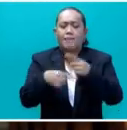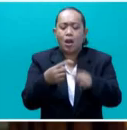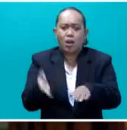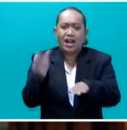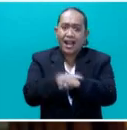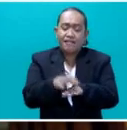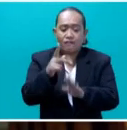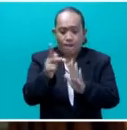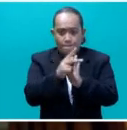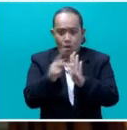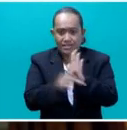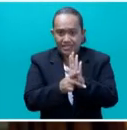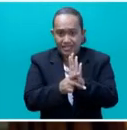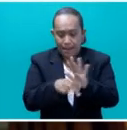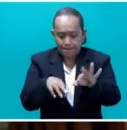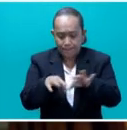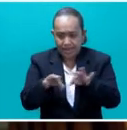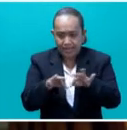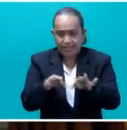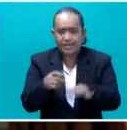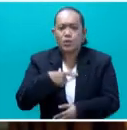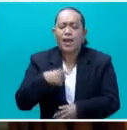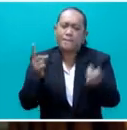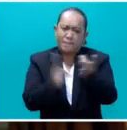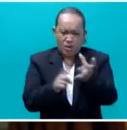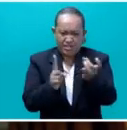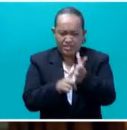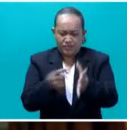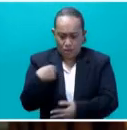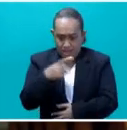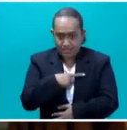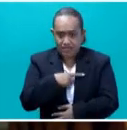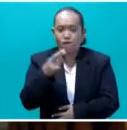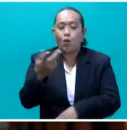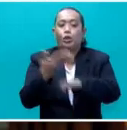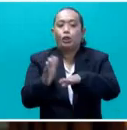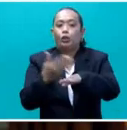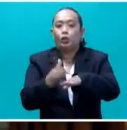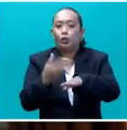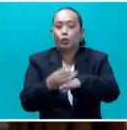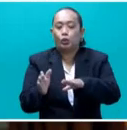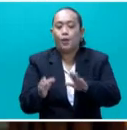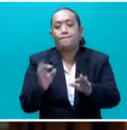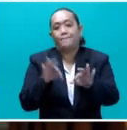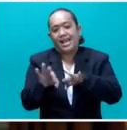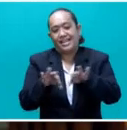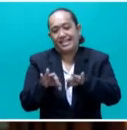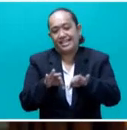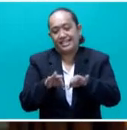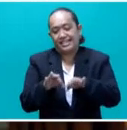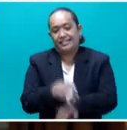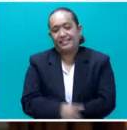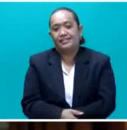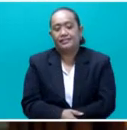the policy and planning aspect, which is a fundamental component of modern planning, to include macro-level planning